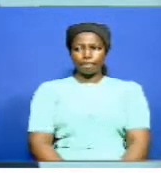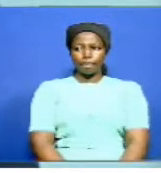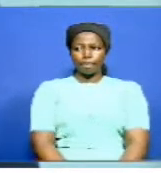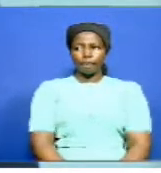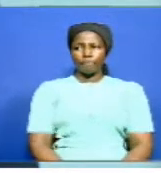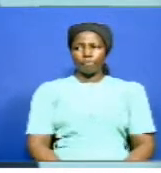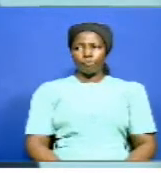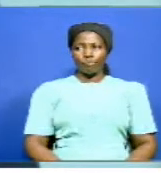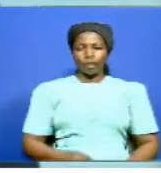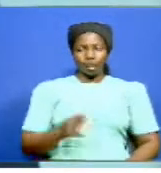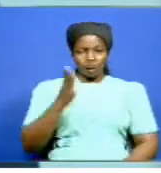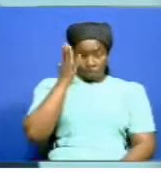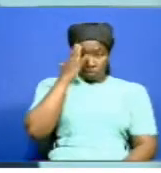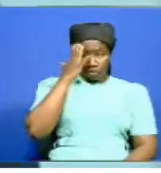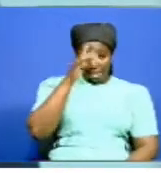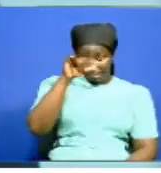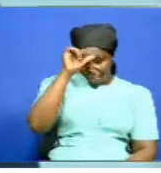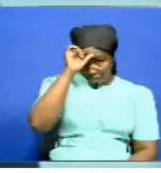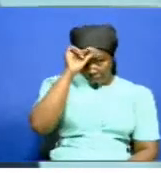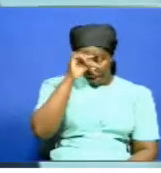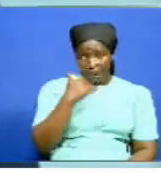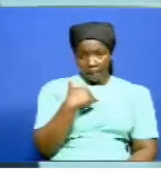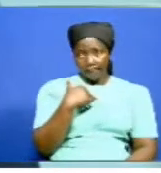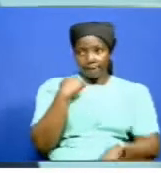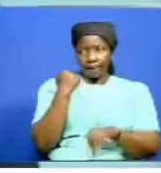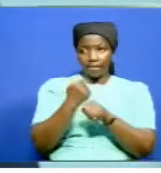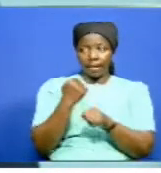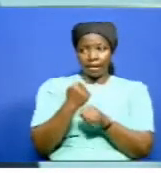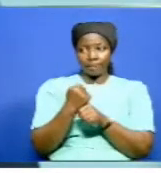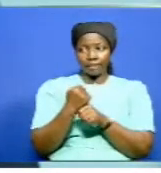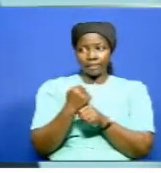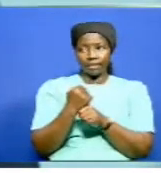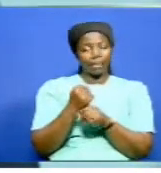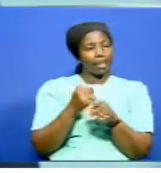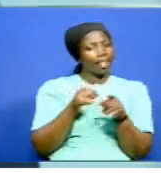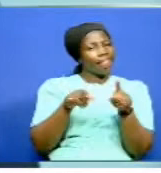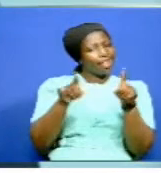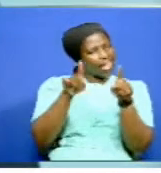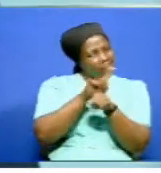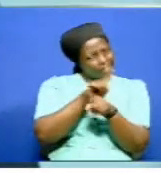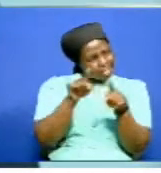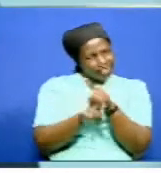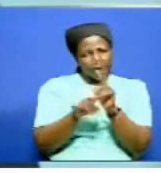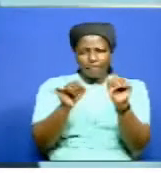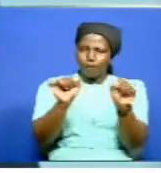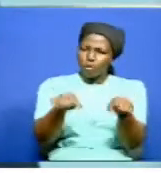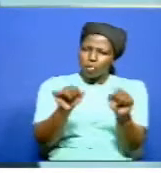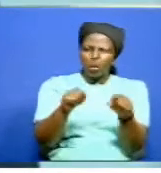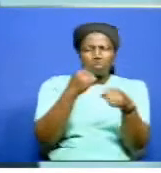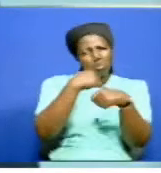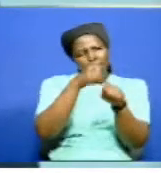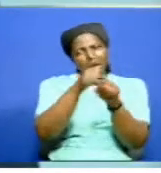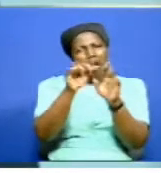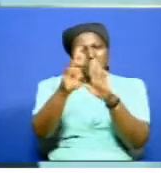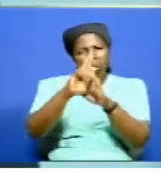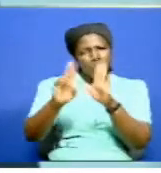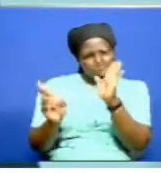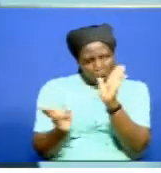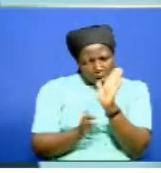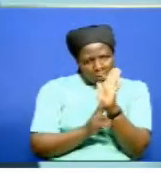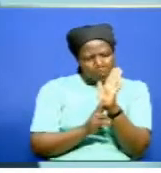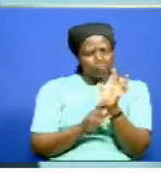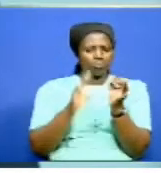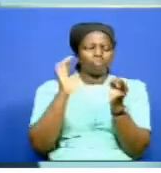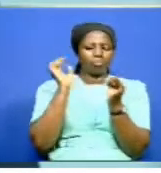You know, the government has done what it is supposed to do, to set regulatory framework,